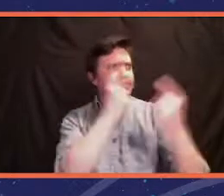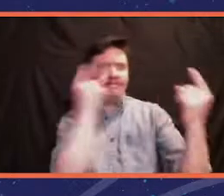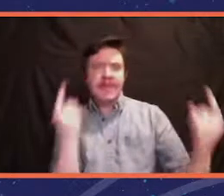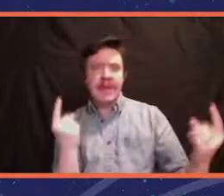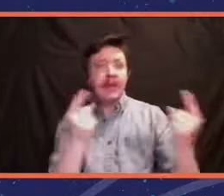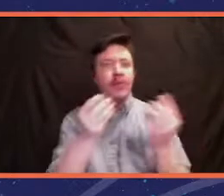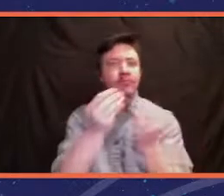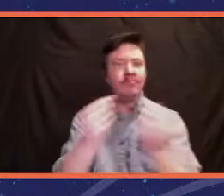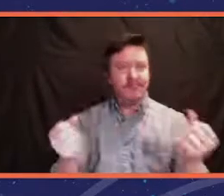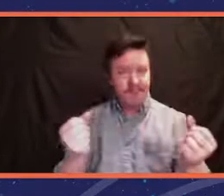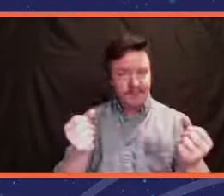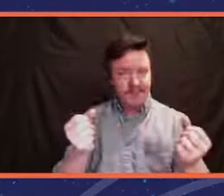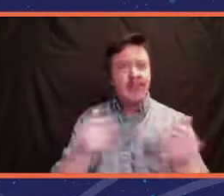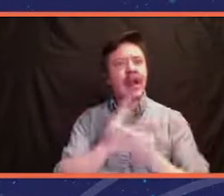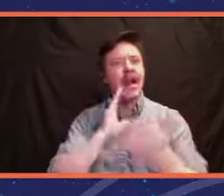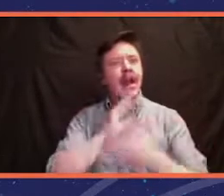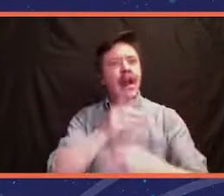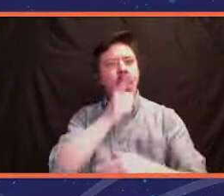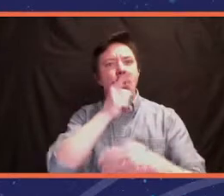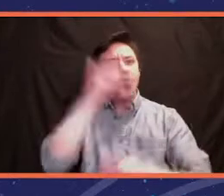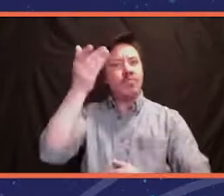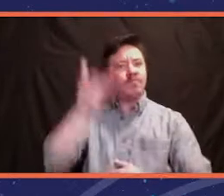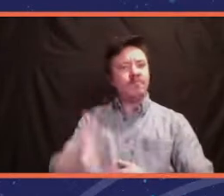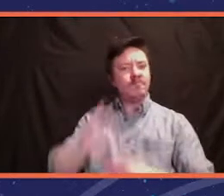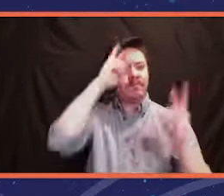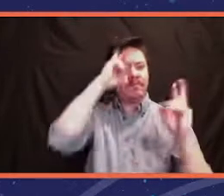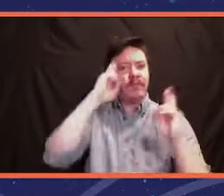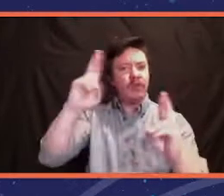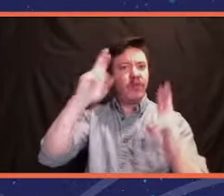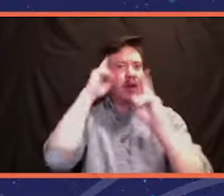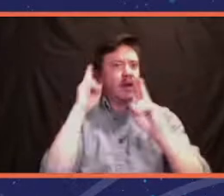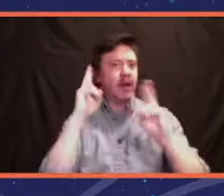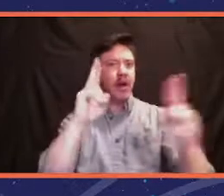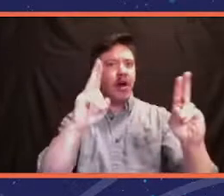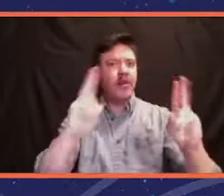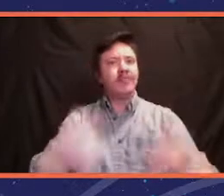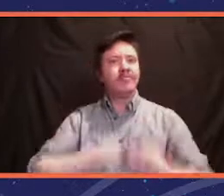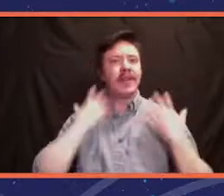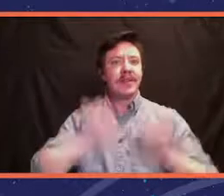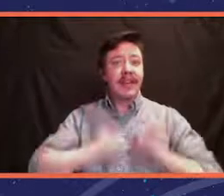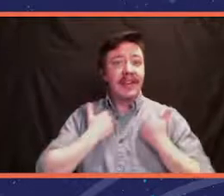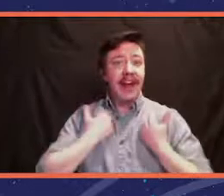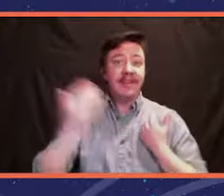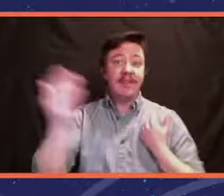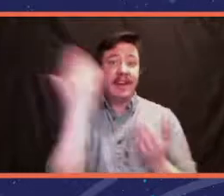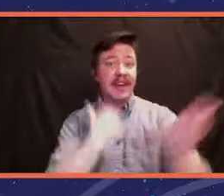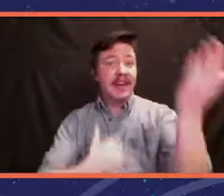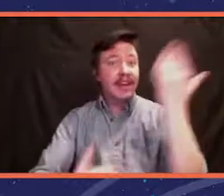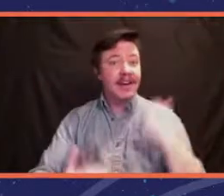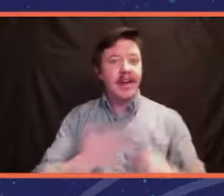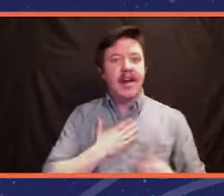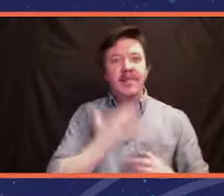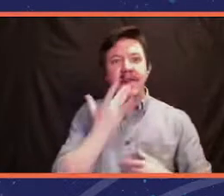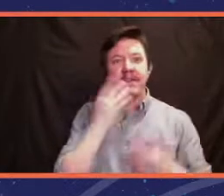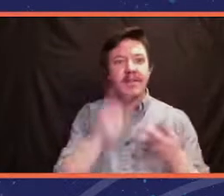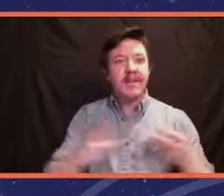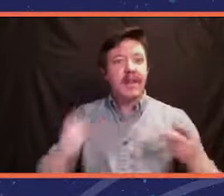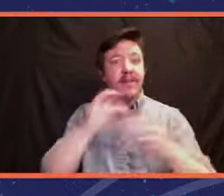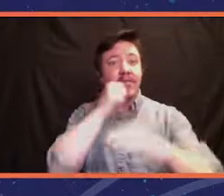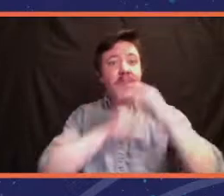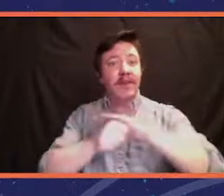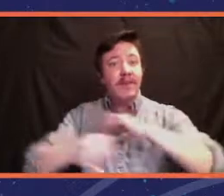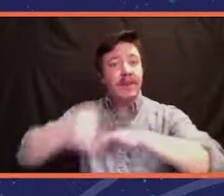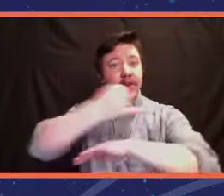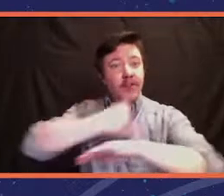to be ourselves in the presence of others gives us life. Come, this is my favorite place in Turtle Island, the Statue of